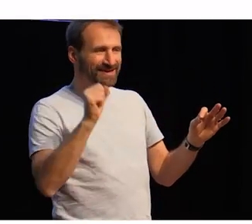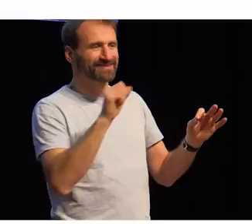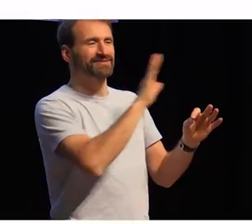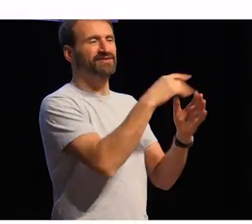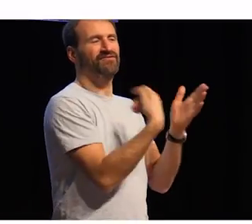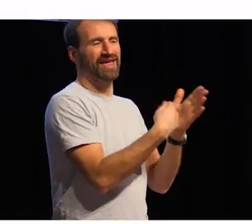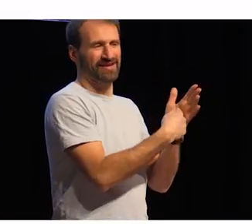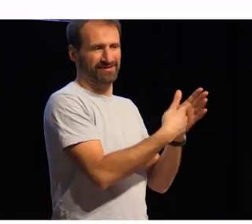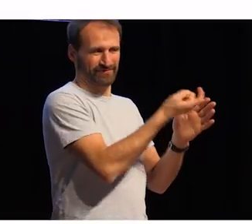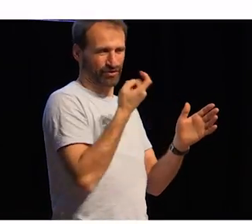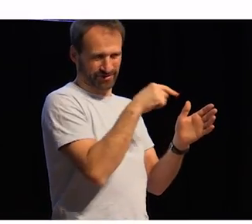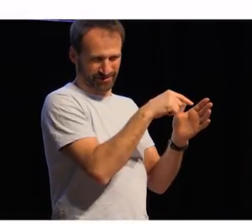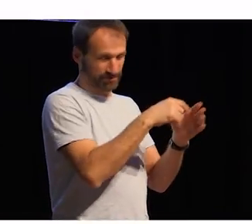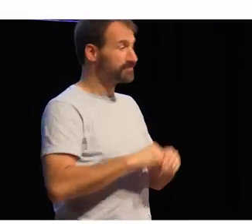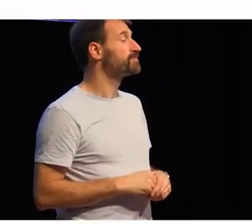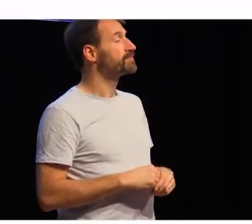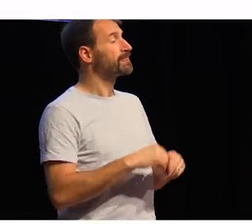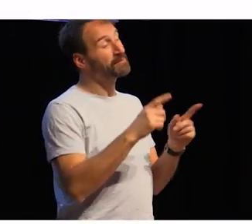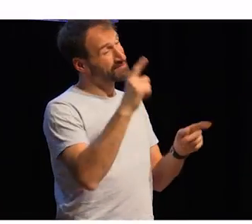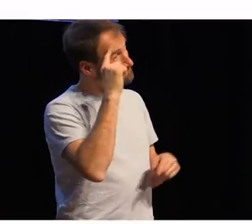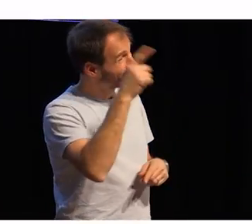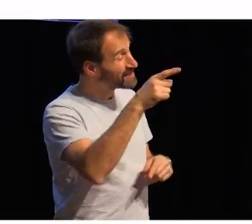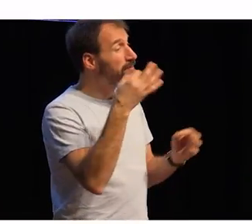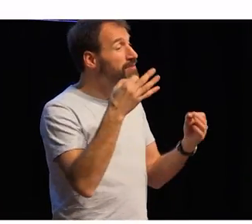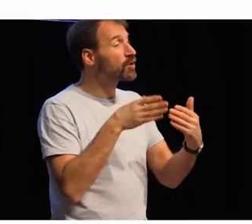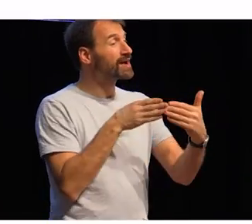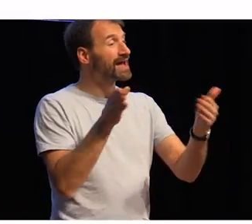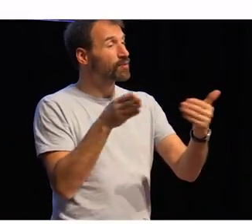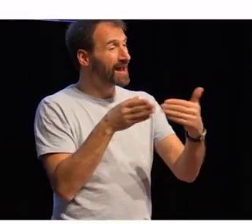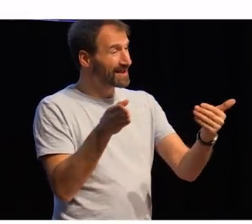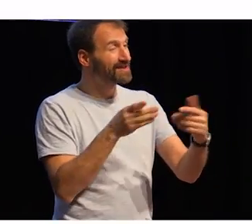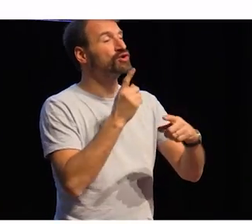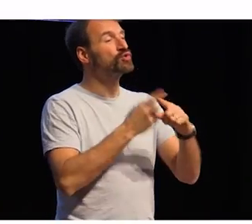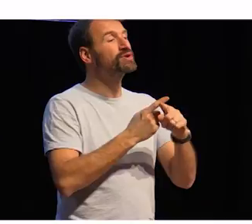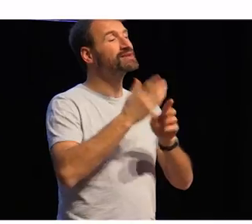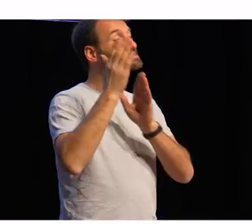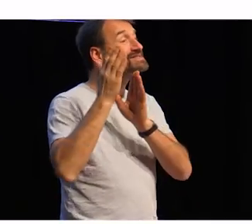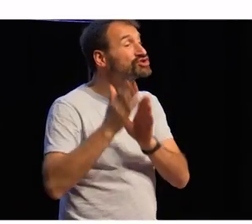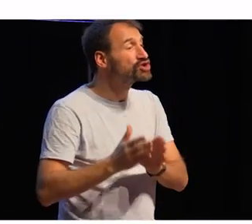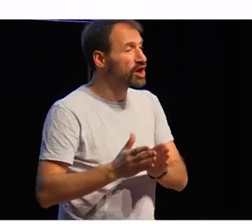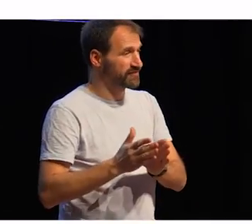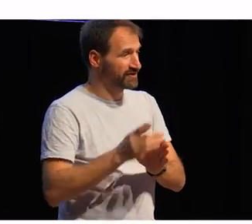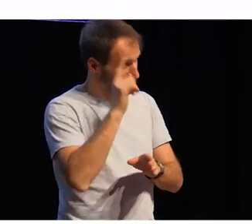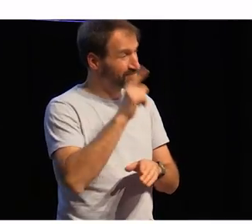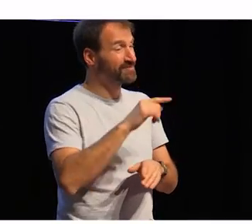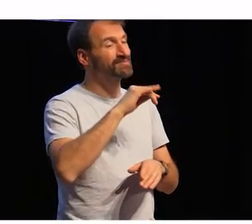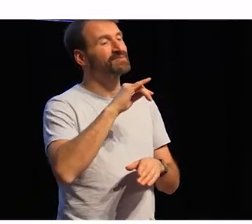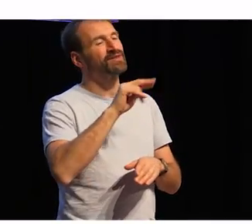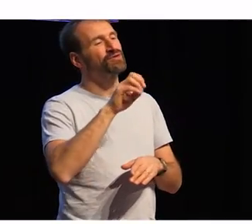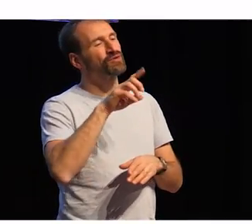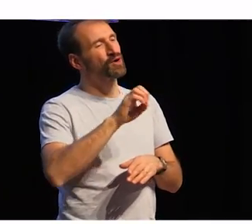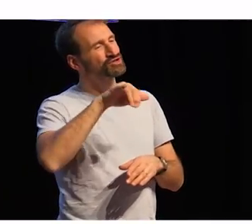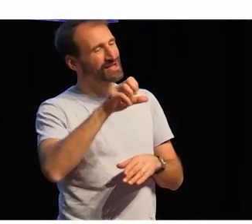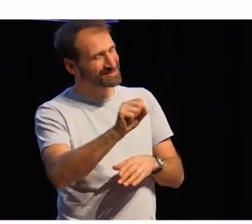you that it needs a gateway and a server. Because the Node.js code is running on my laptop, it